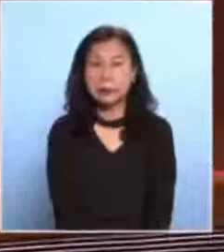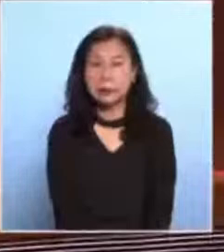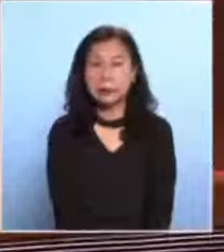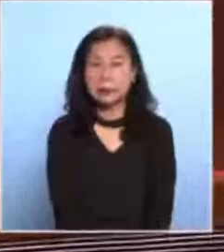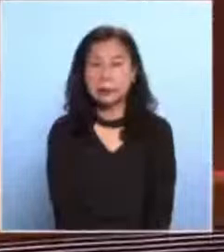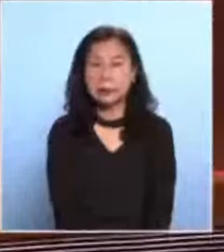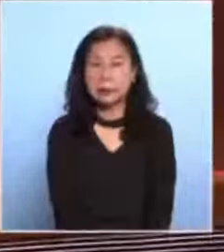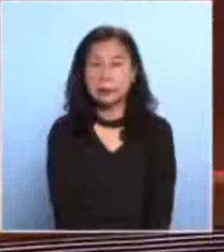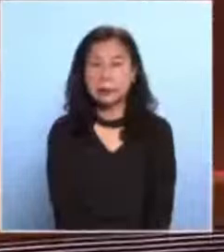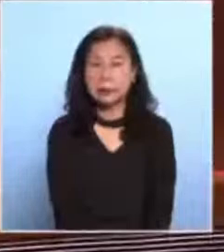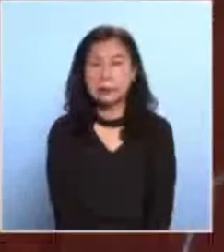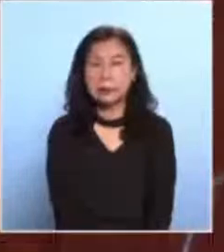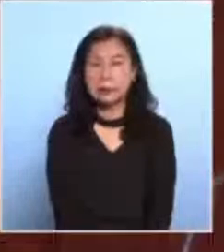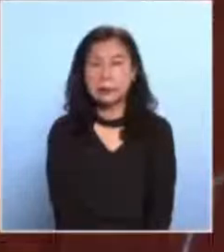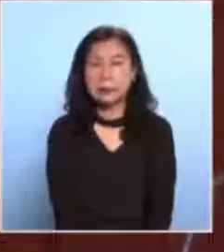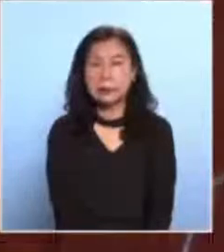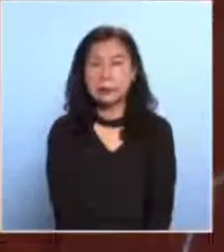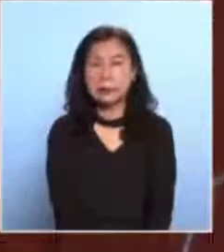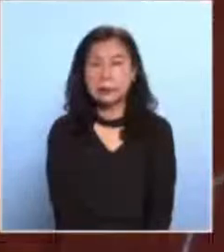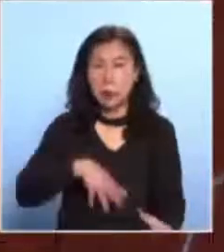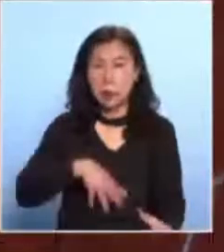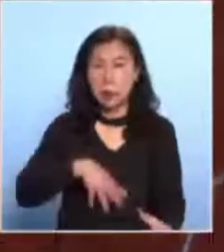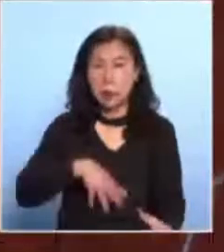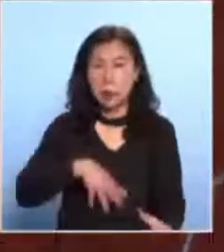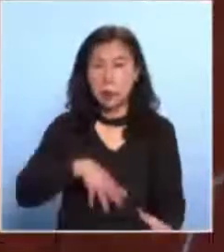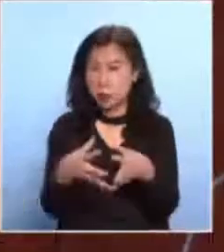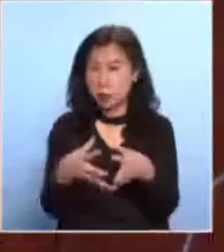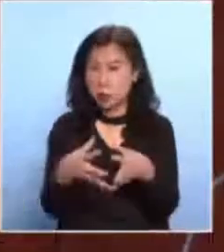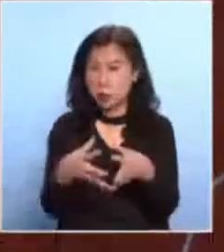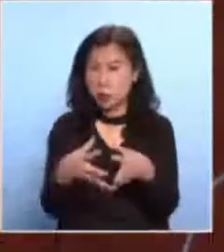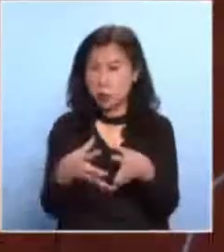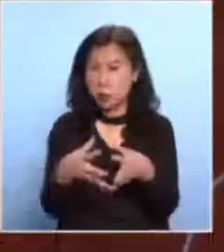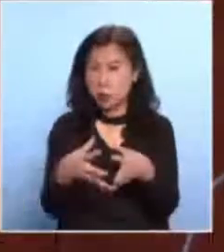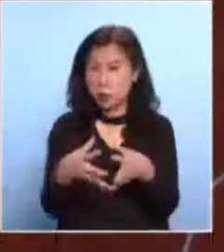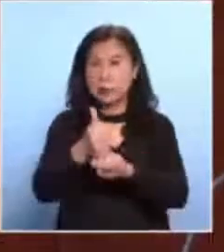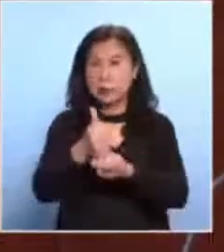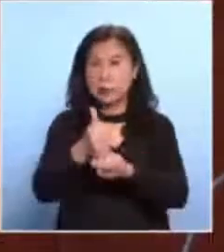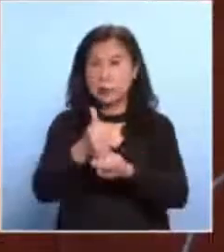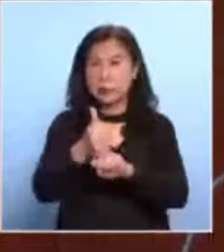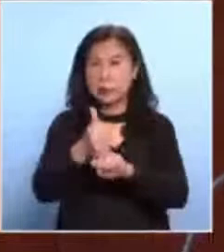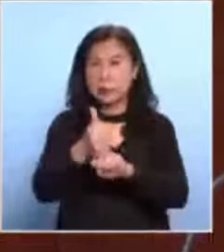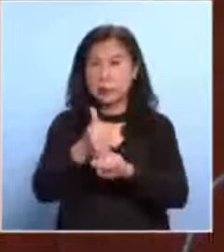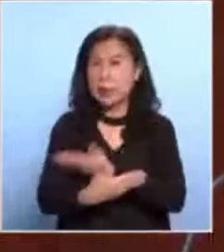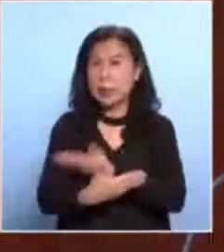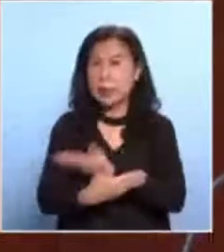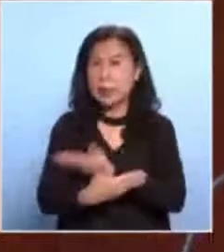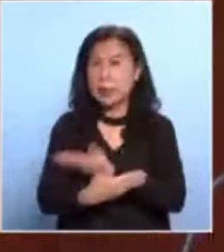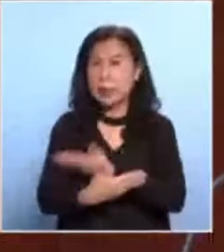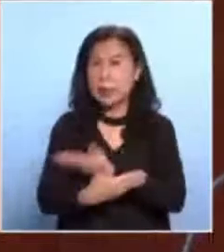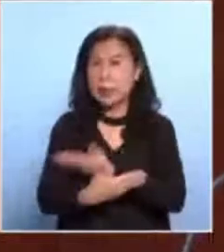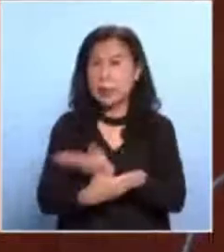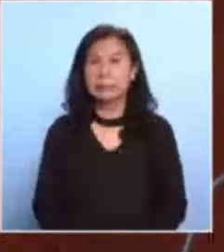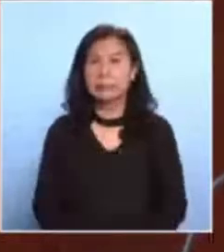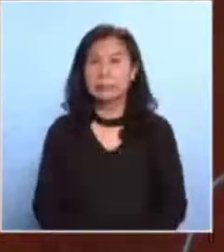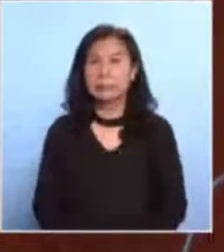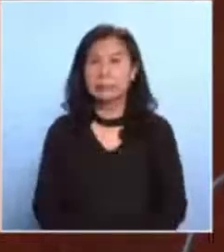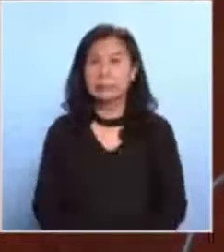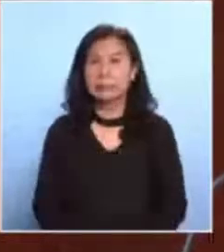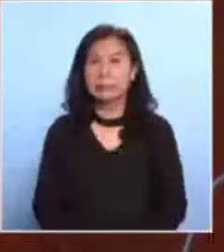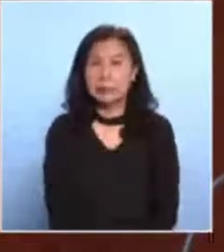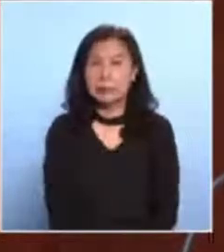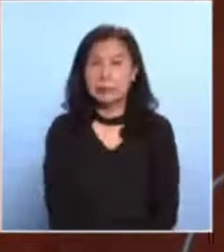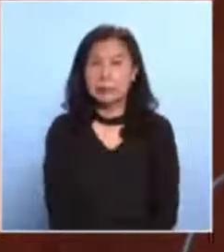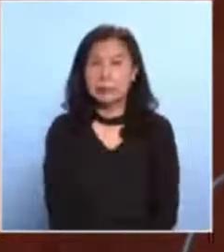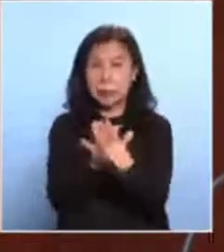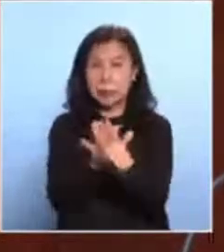Caring and inclusive community supports persons with disabilities. To address the needs of persons